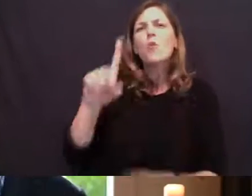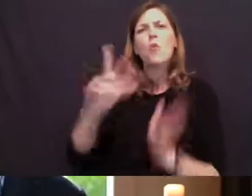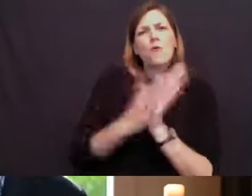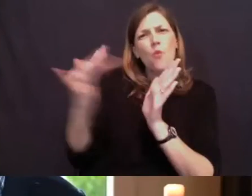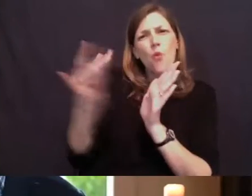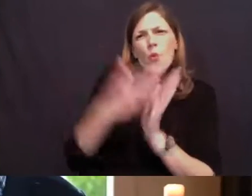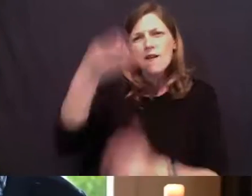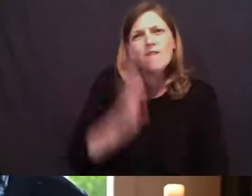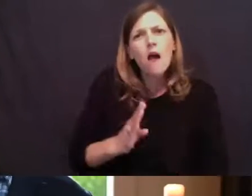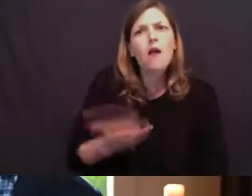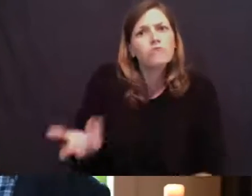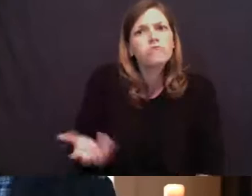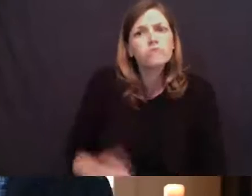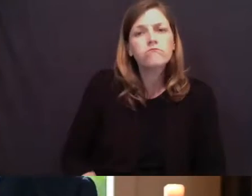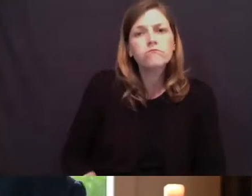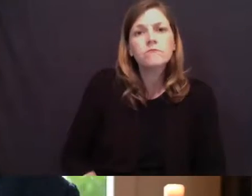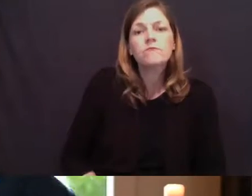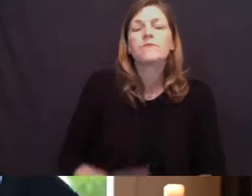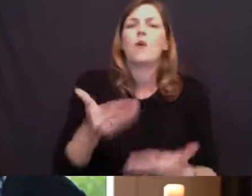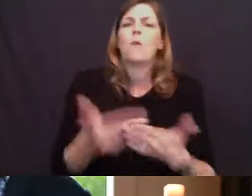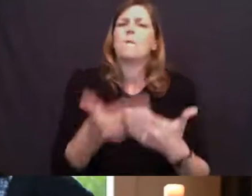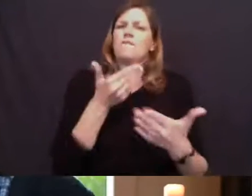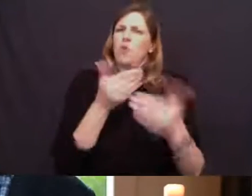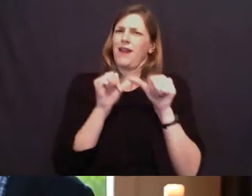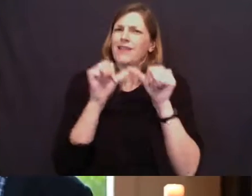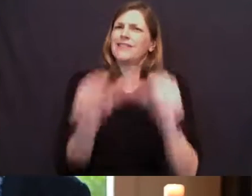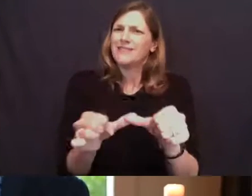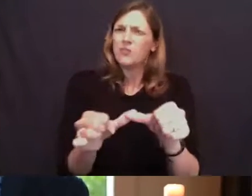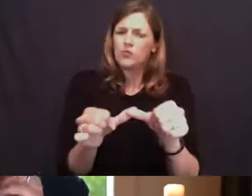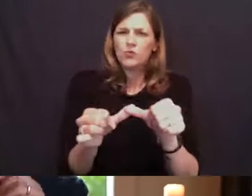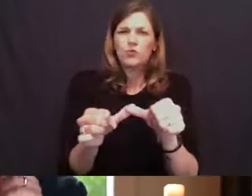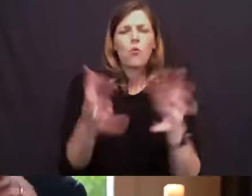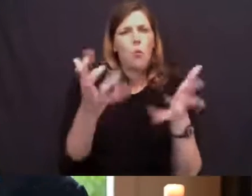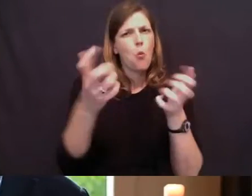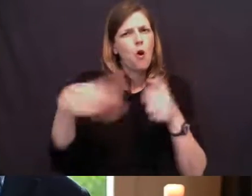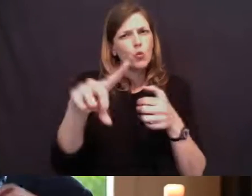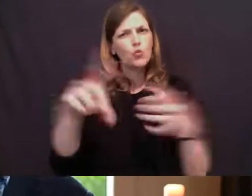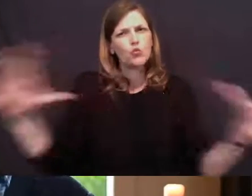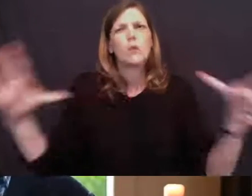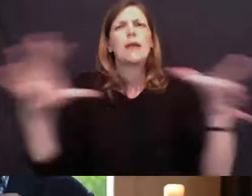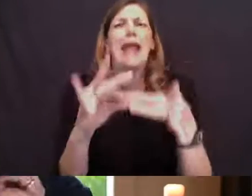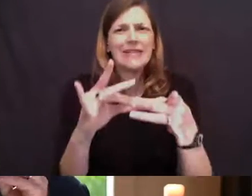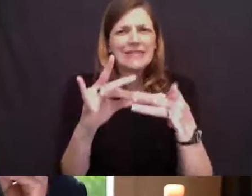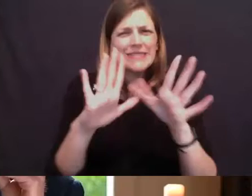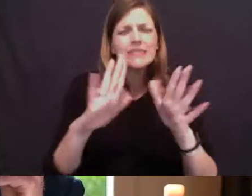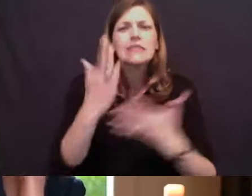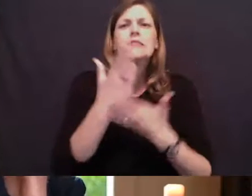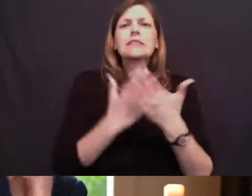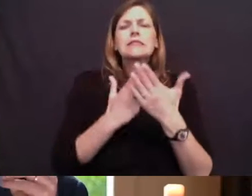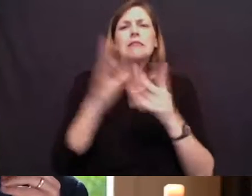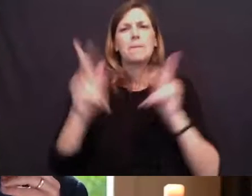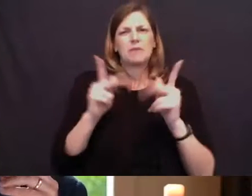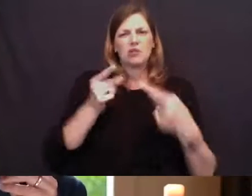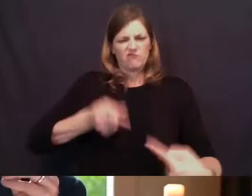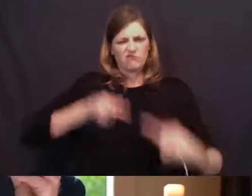of God. Now, before I continue in the story, I want you to make this connection because some people wrestle with